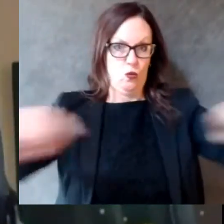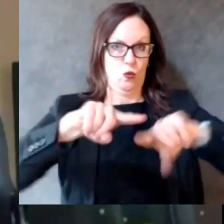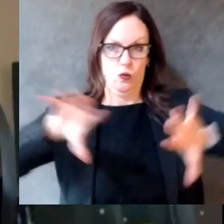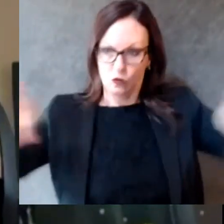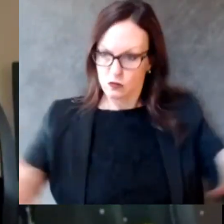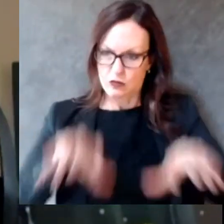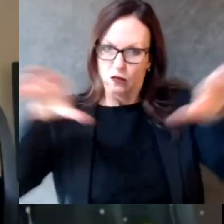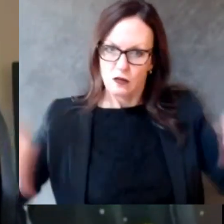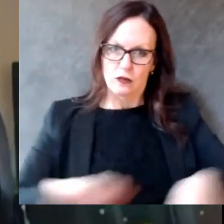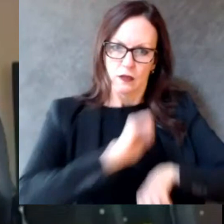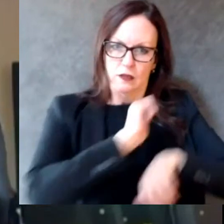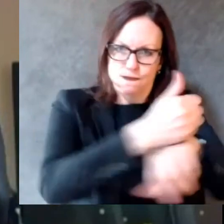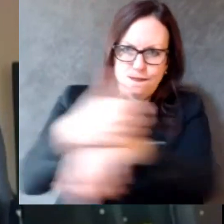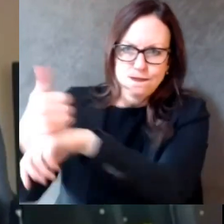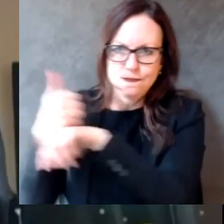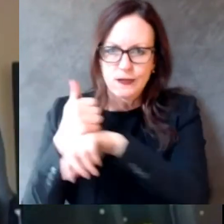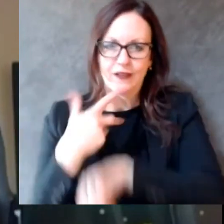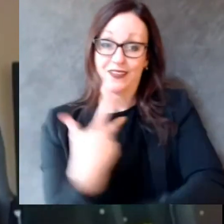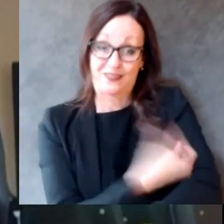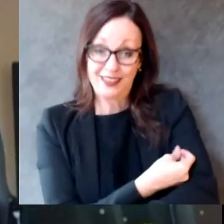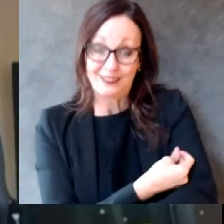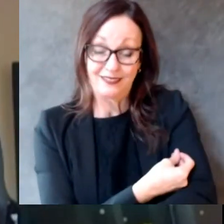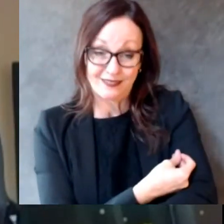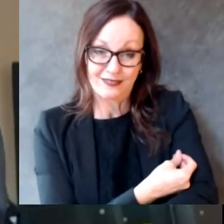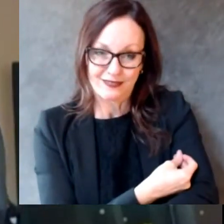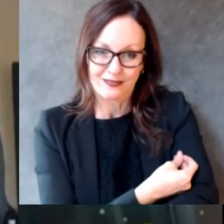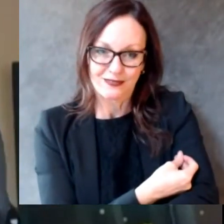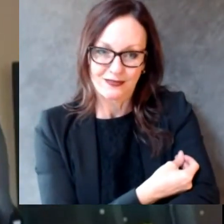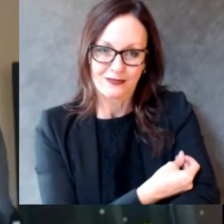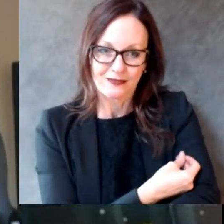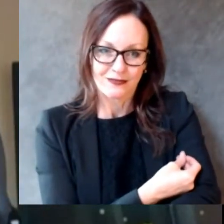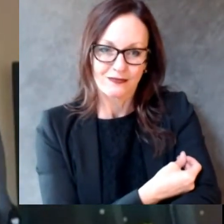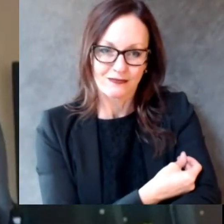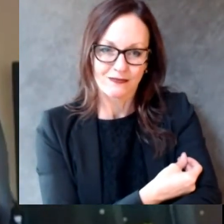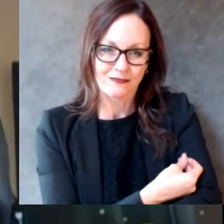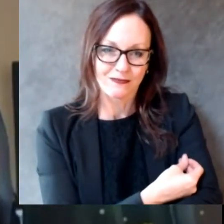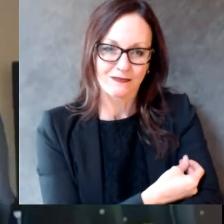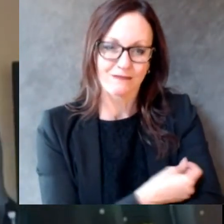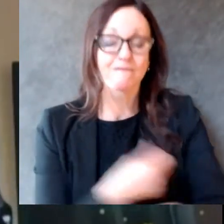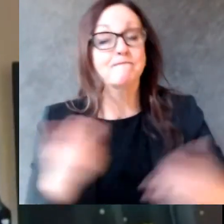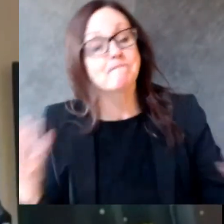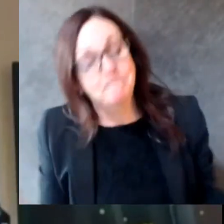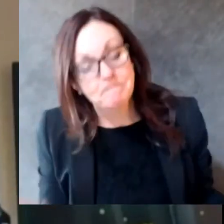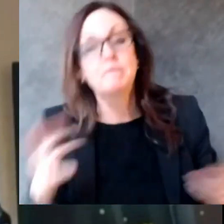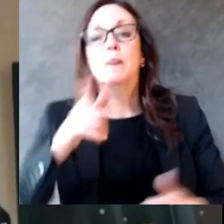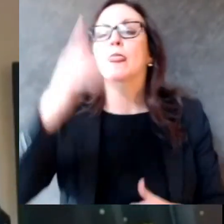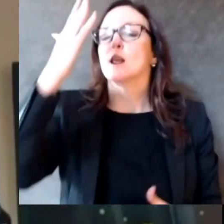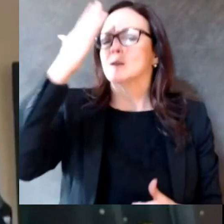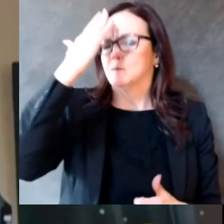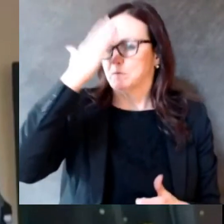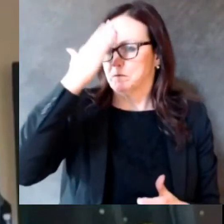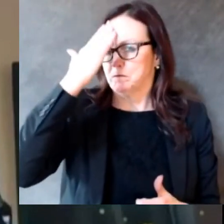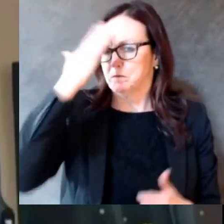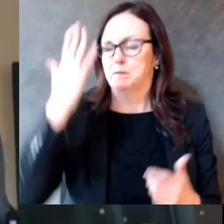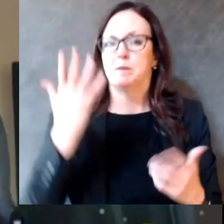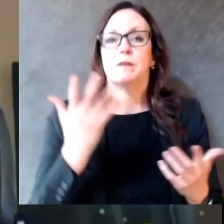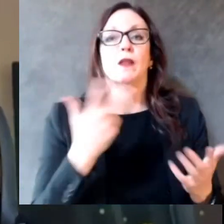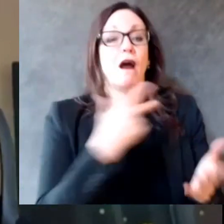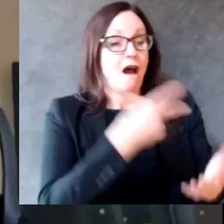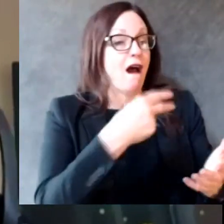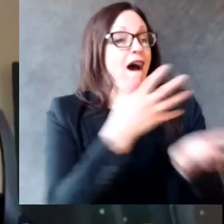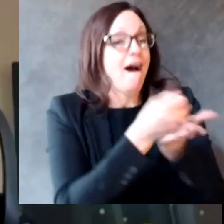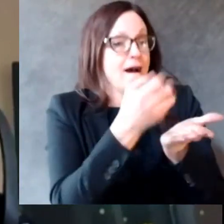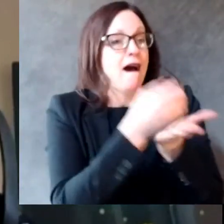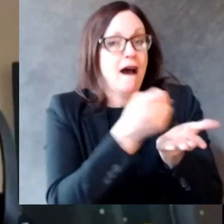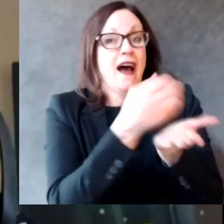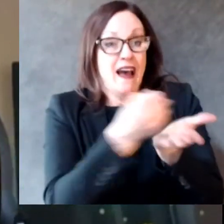that kind of coordination will not always be possible. And what we have said to our vaccinators, and we have